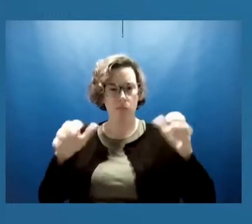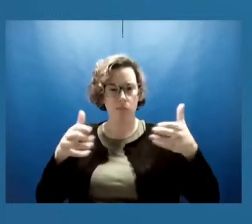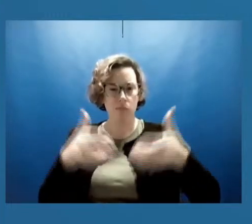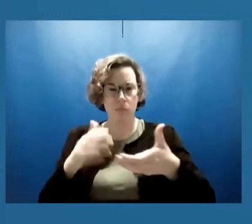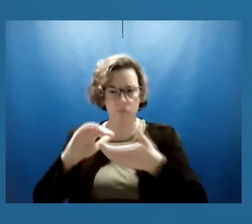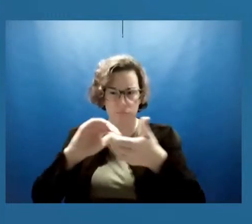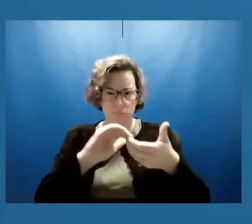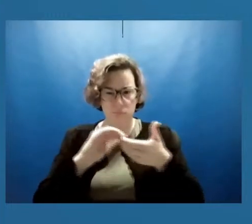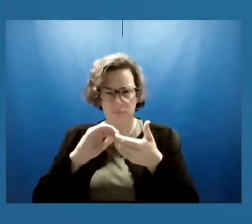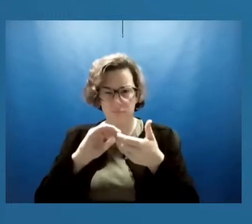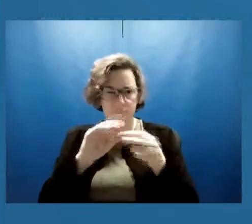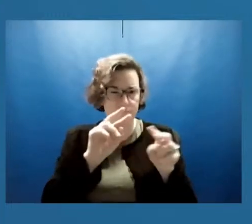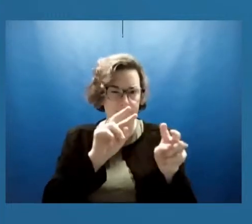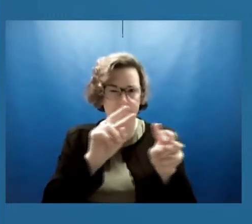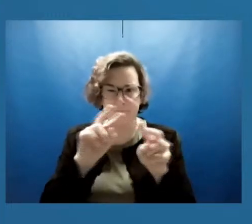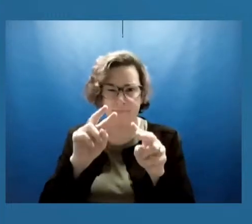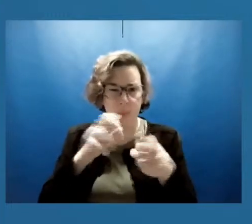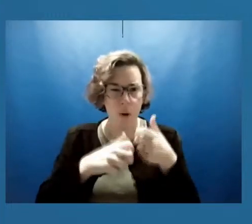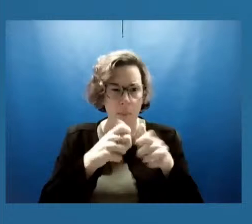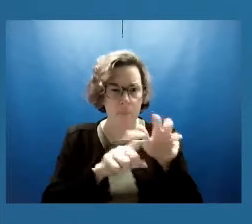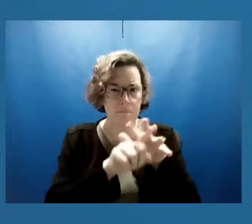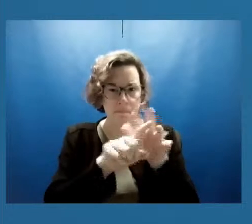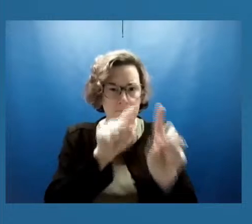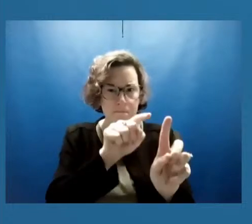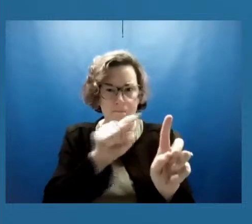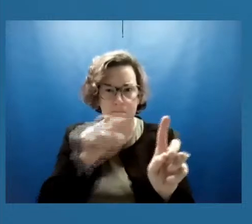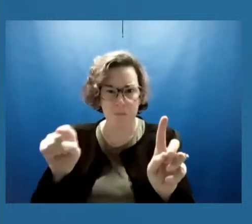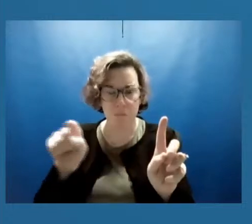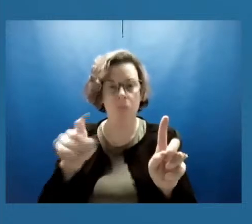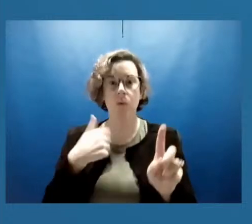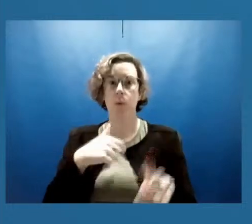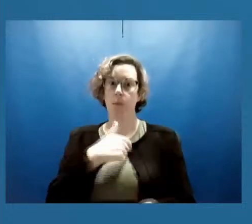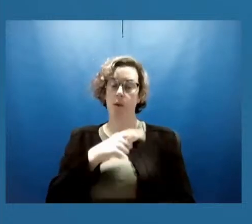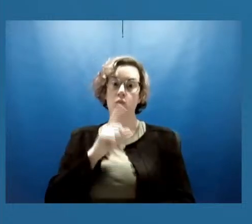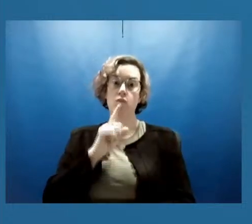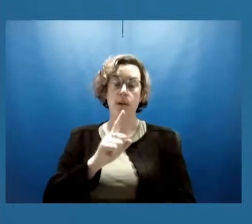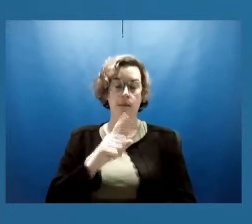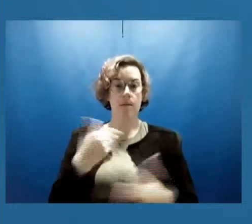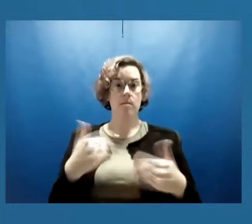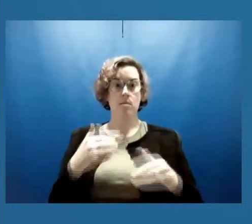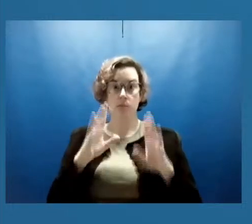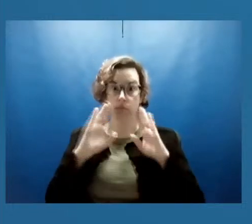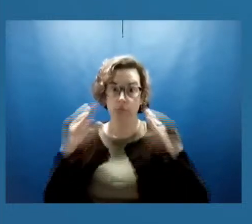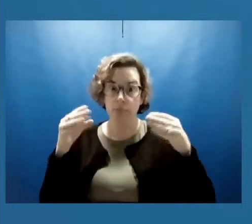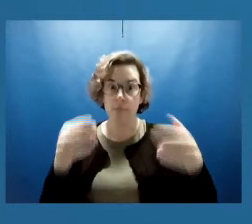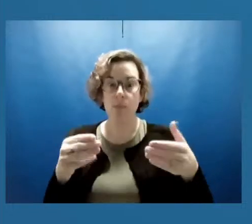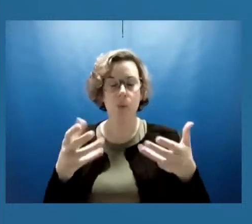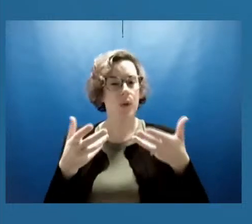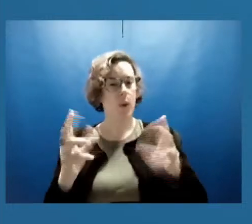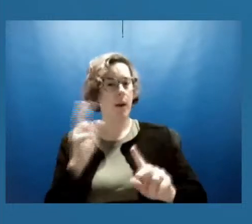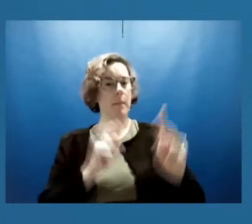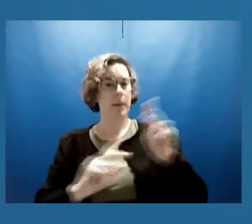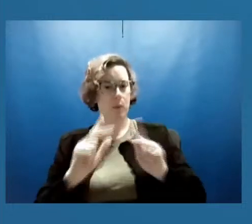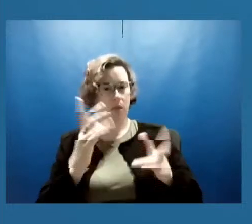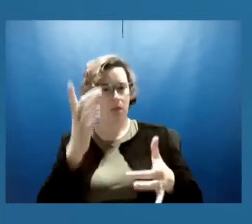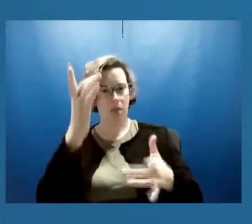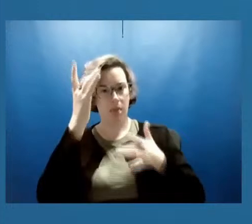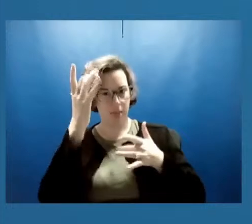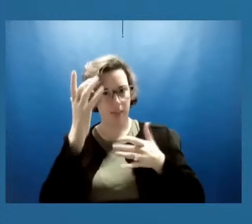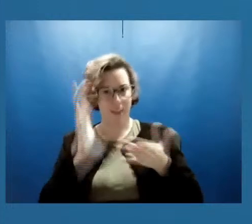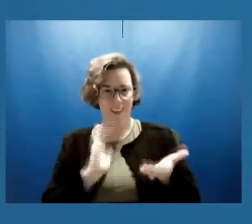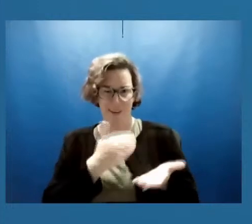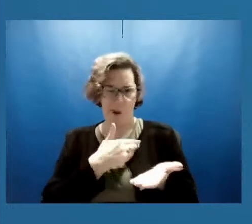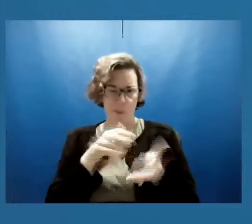this is a good thing that we're doing. This is why it's prudent, and we're just being vigilant about this because we really don't want to have people infected in New York State. So really it's